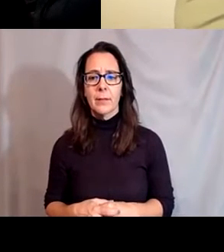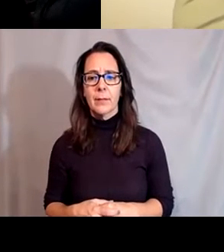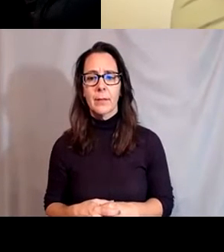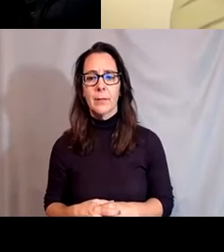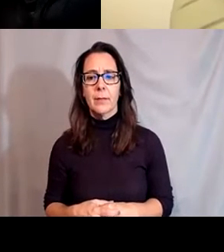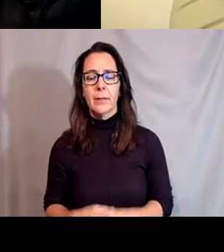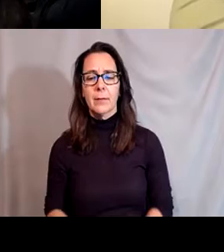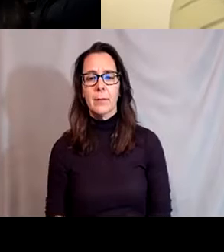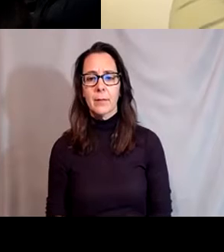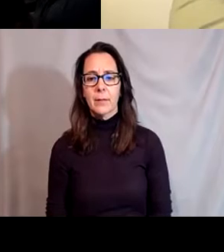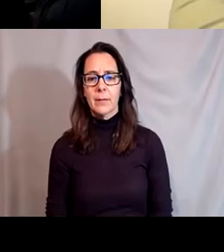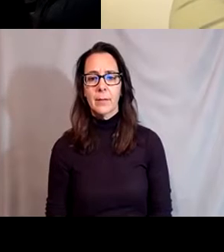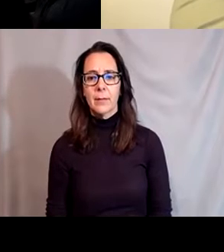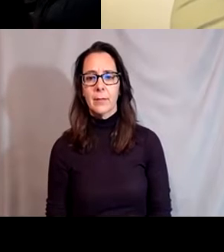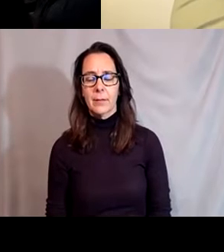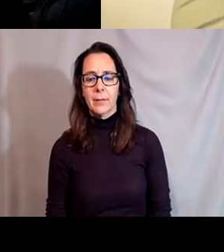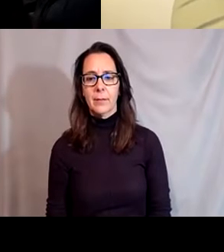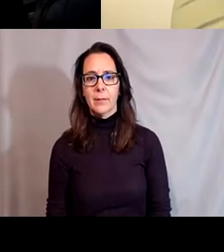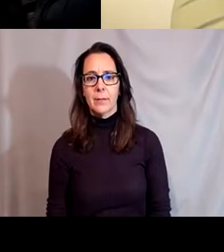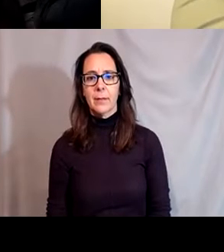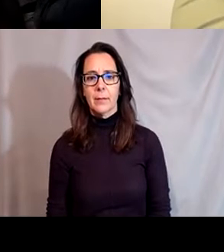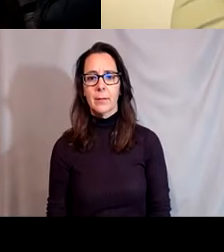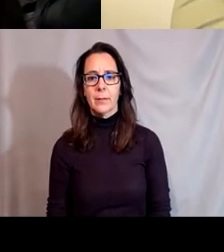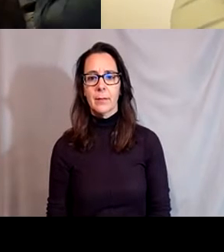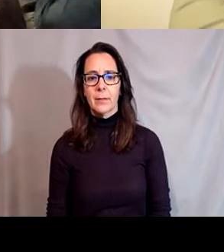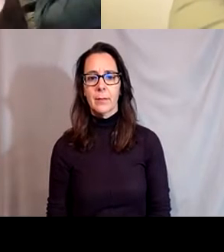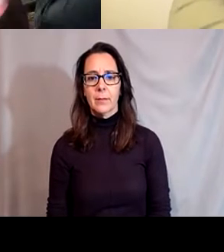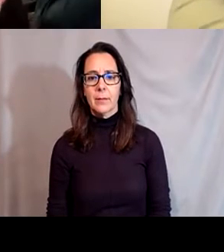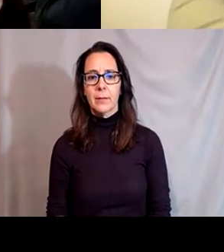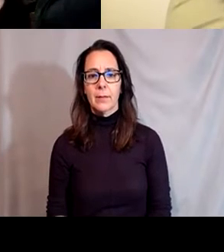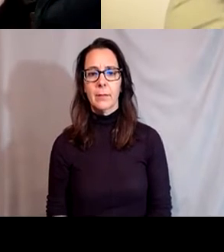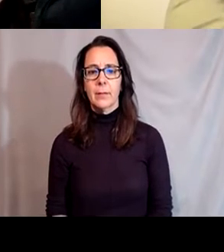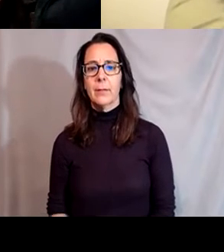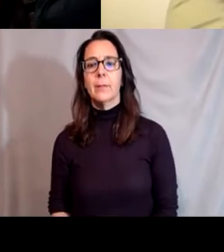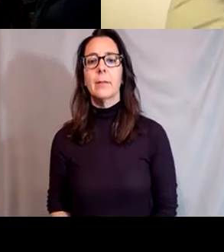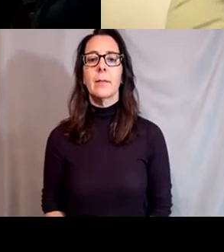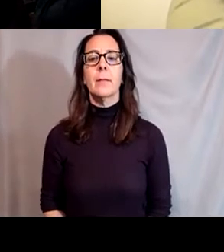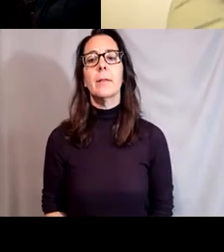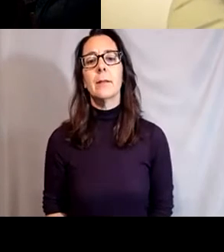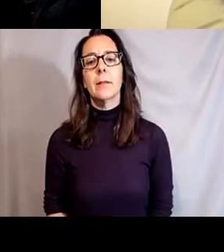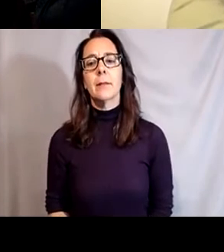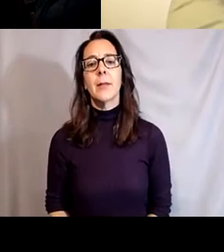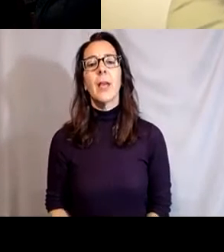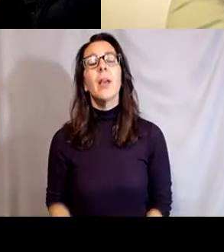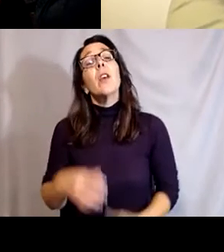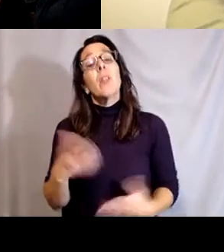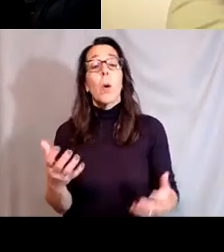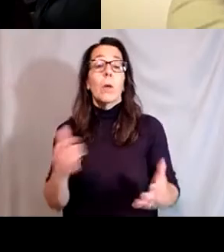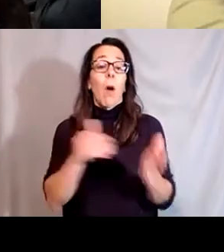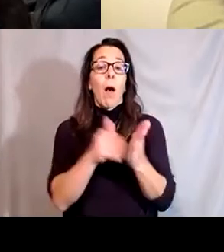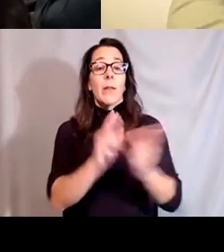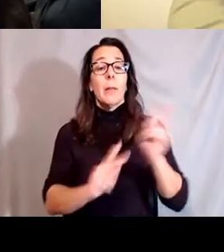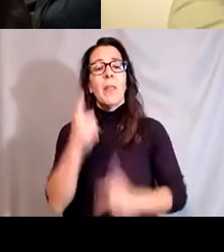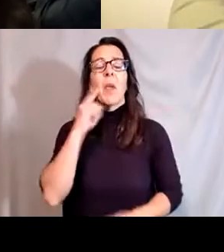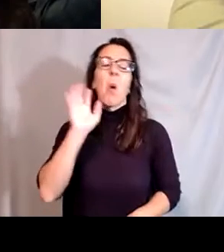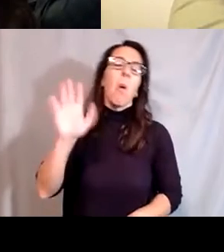Like as an issue that doesn't affect very many people. As an issue that doesn't affect that many people. And it's